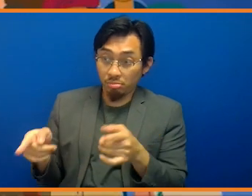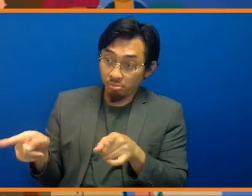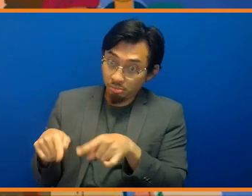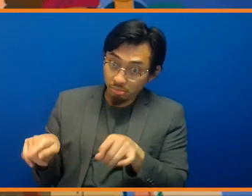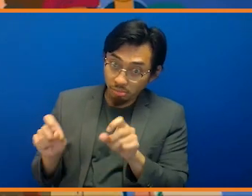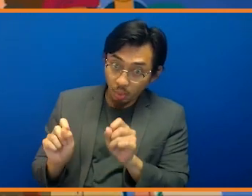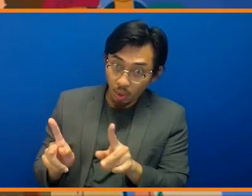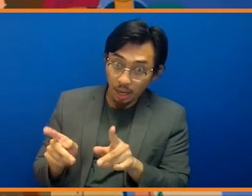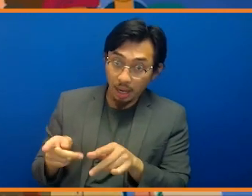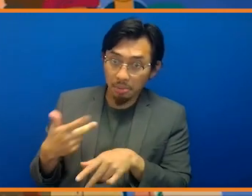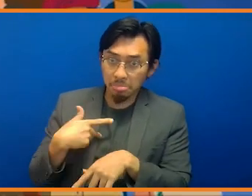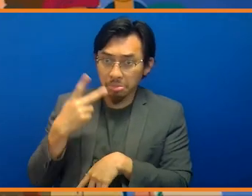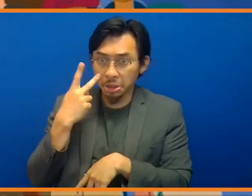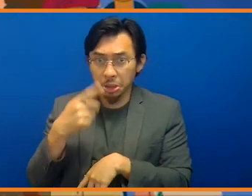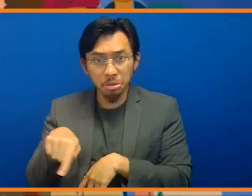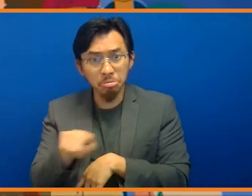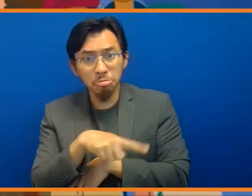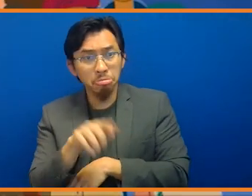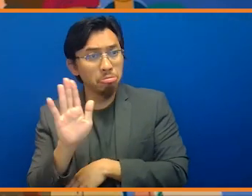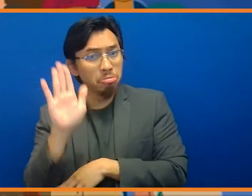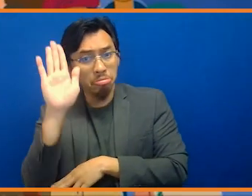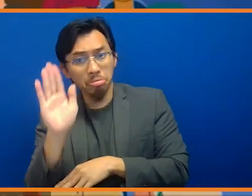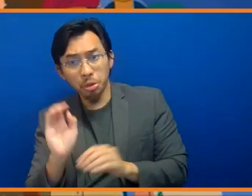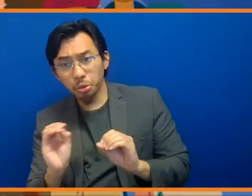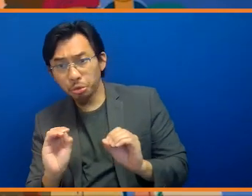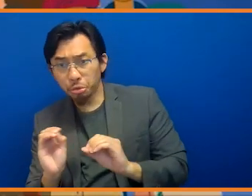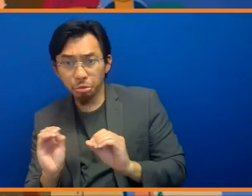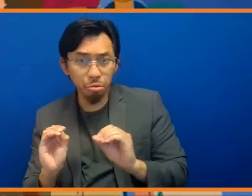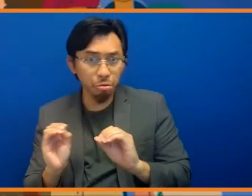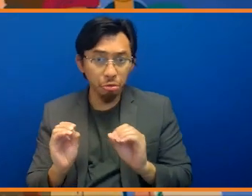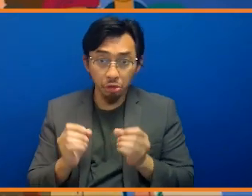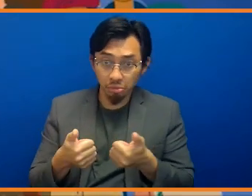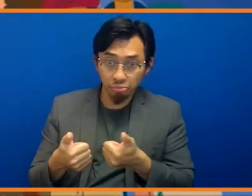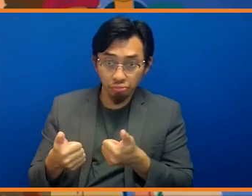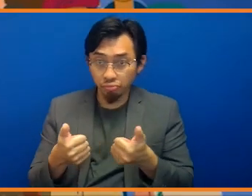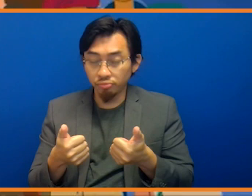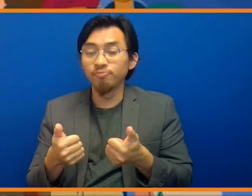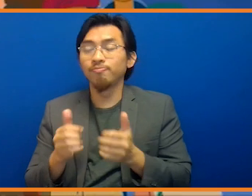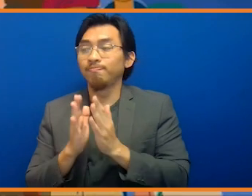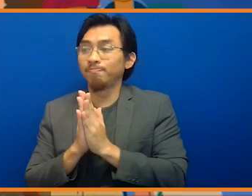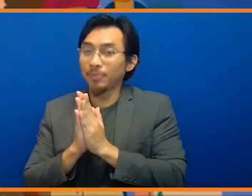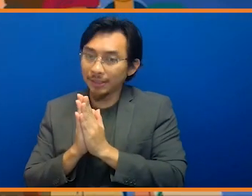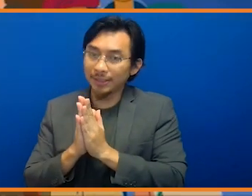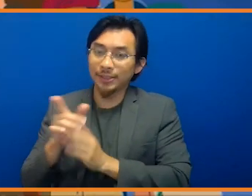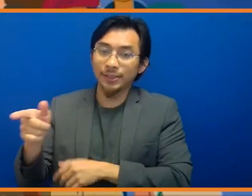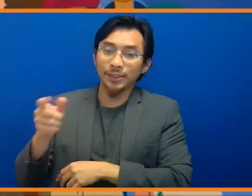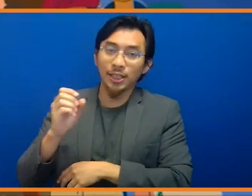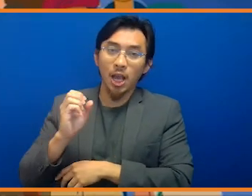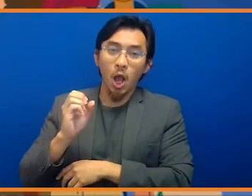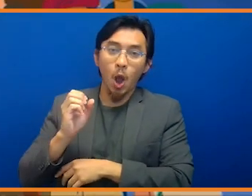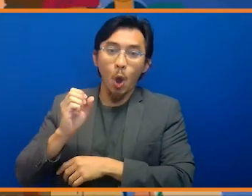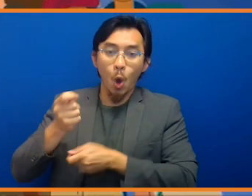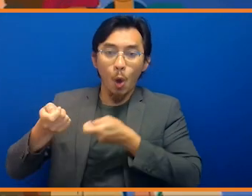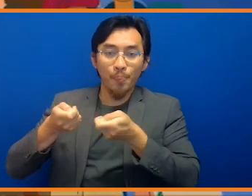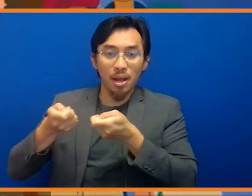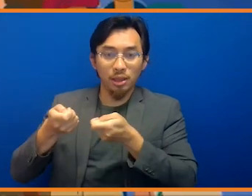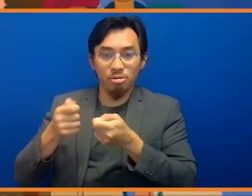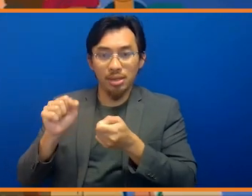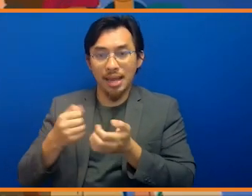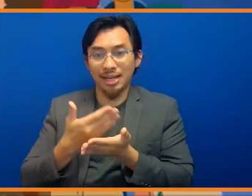okay, and I don't see any participant raise hand. So please, operator, share the